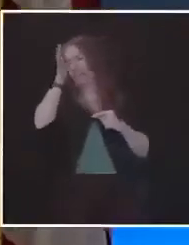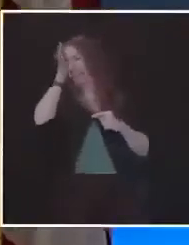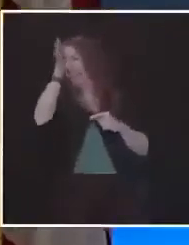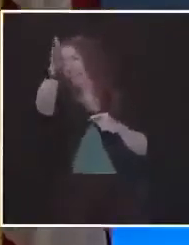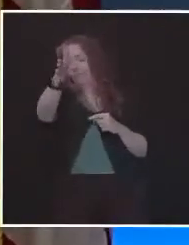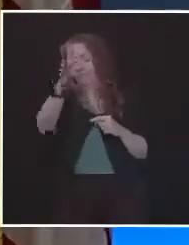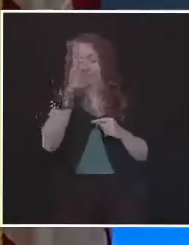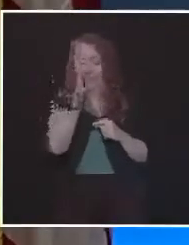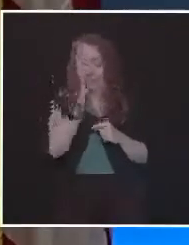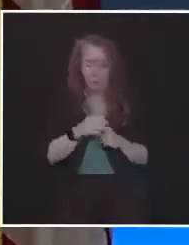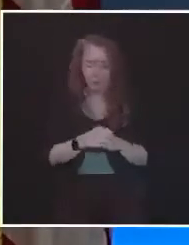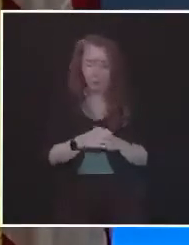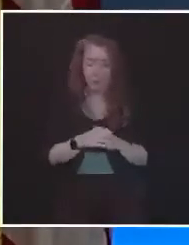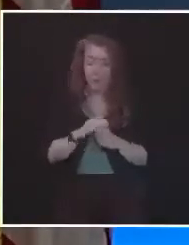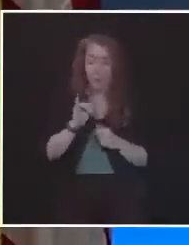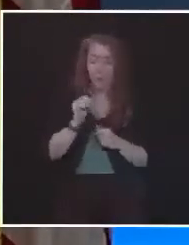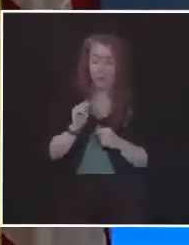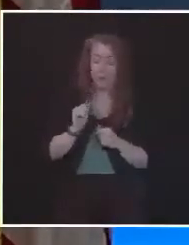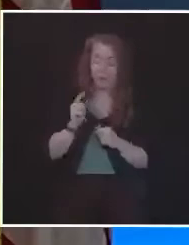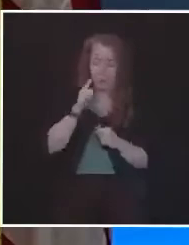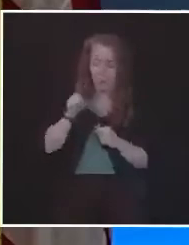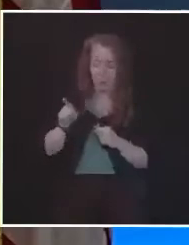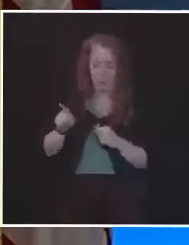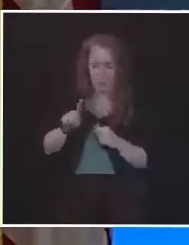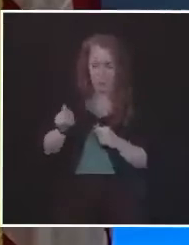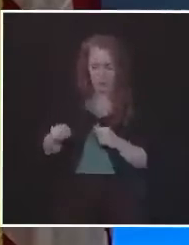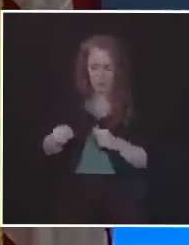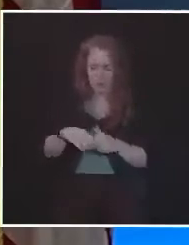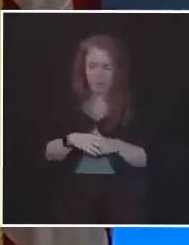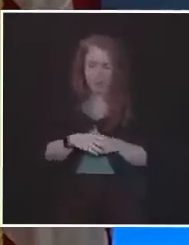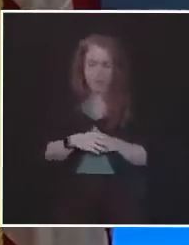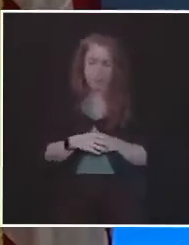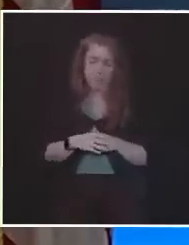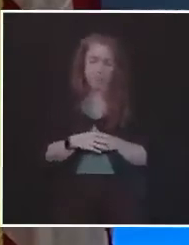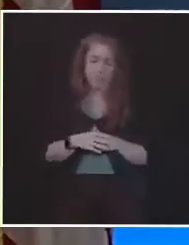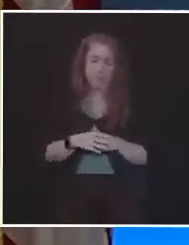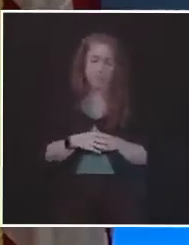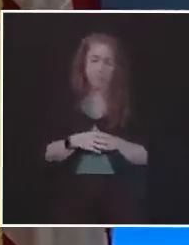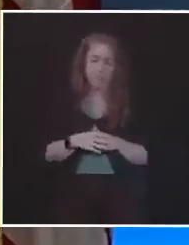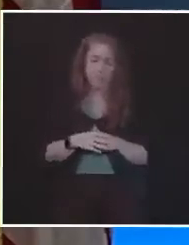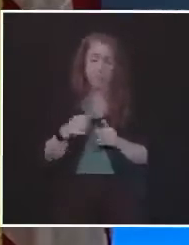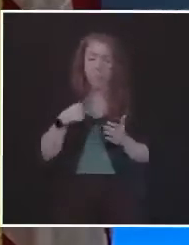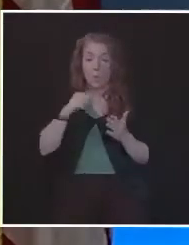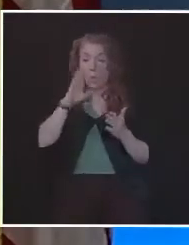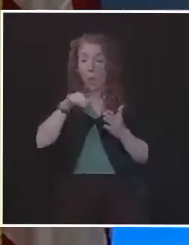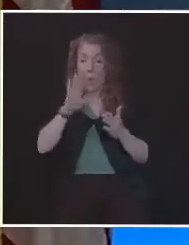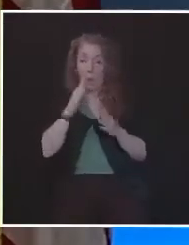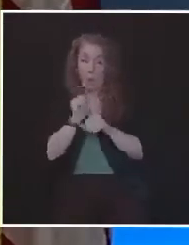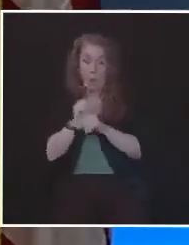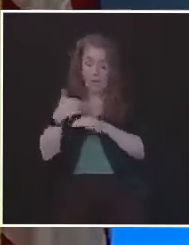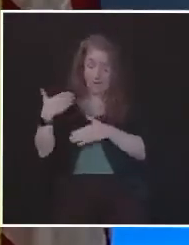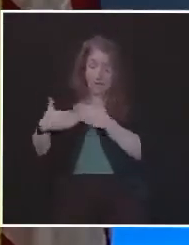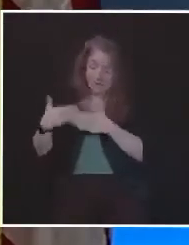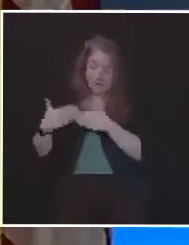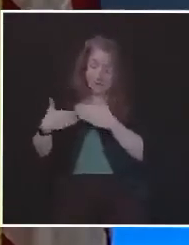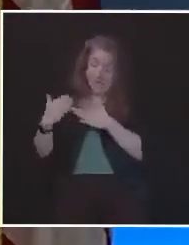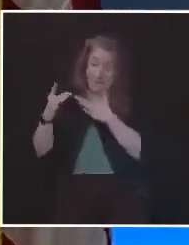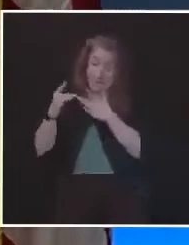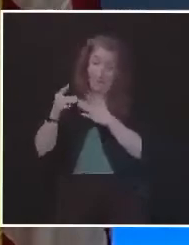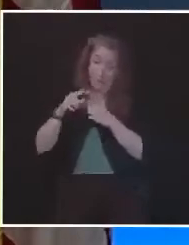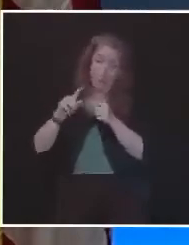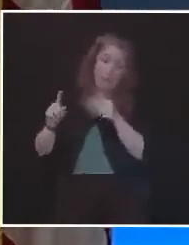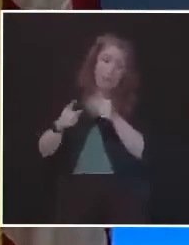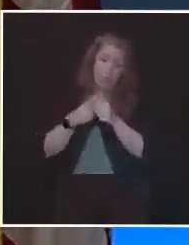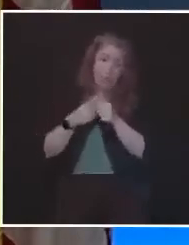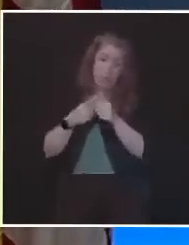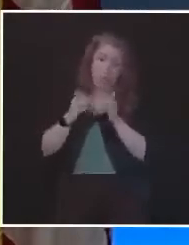question is for you. We know what we are doing is leading up to the first human landing on Mars. But what comes after that